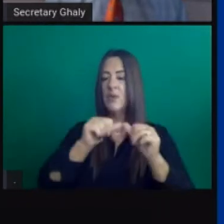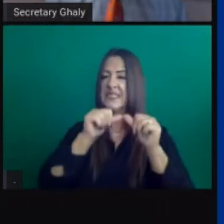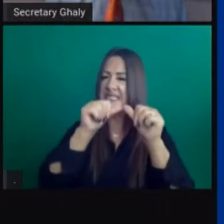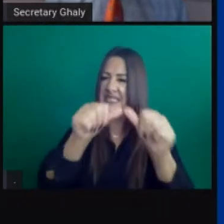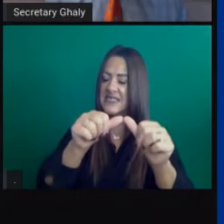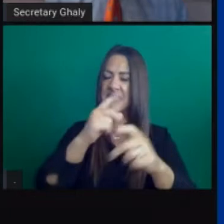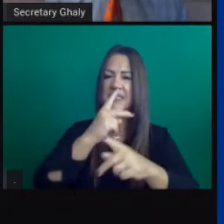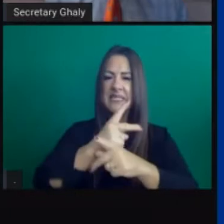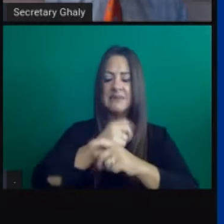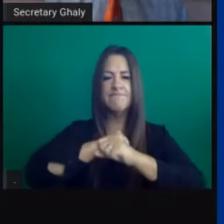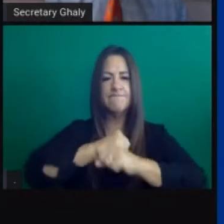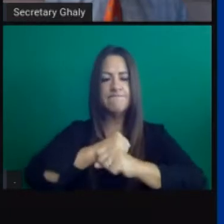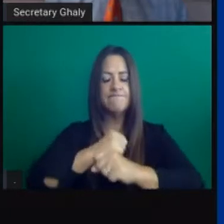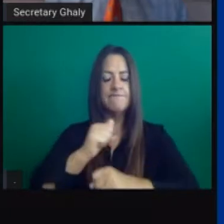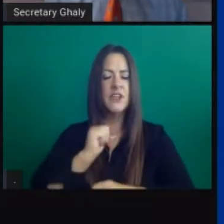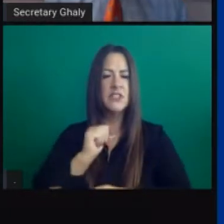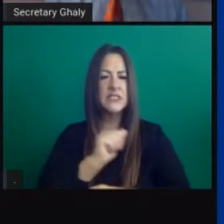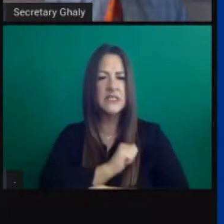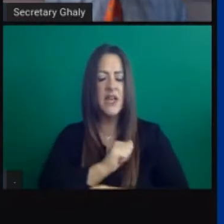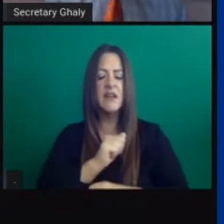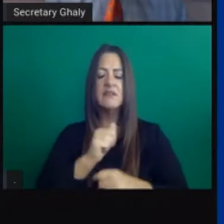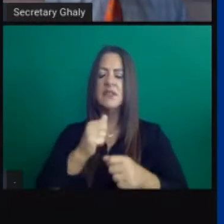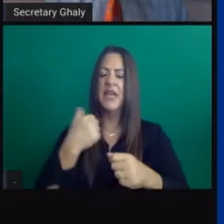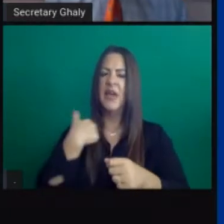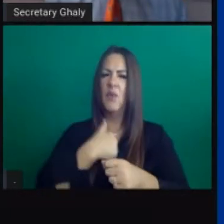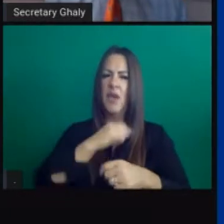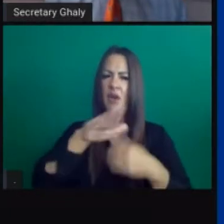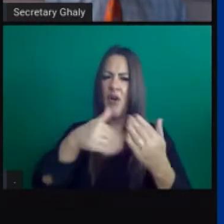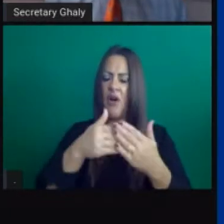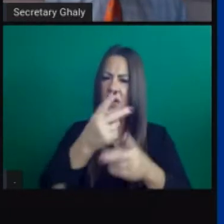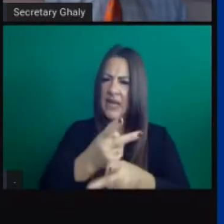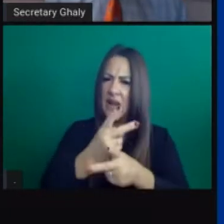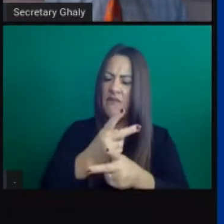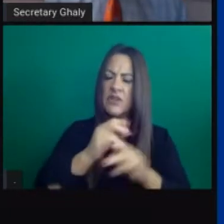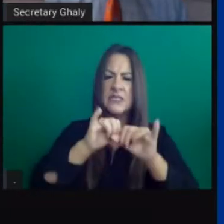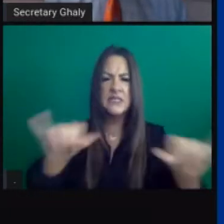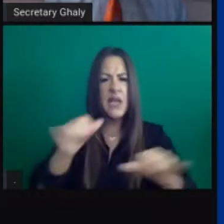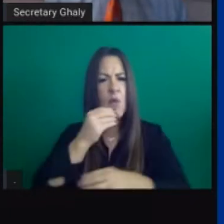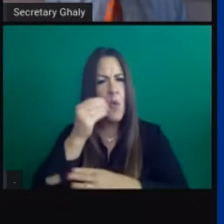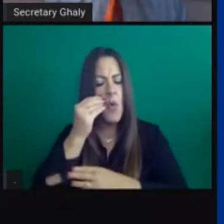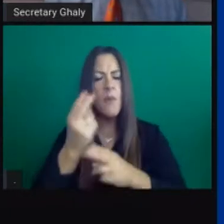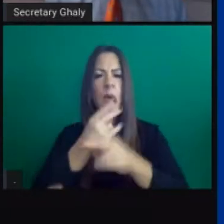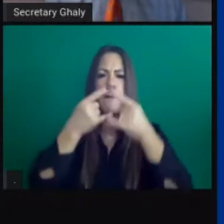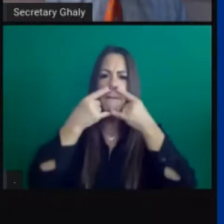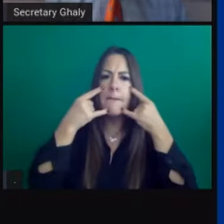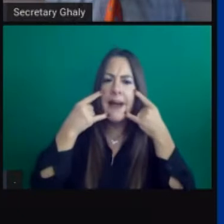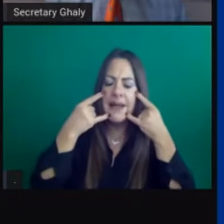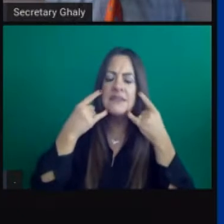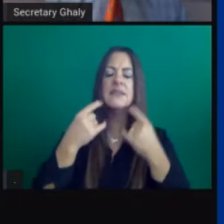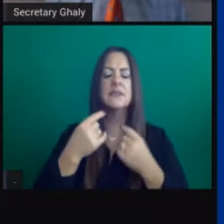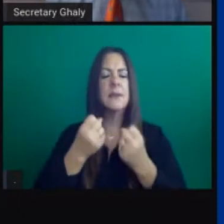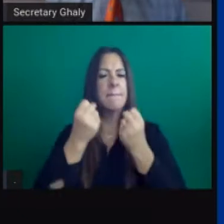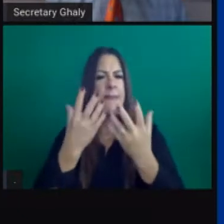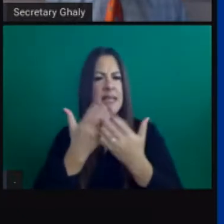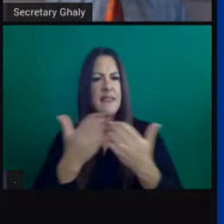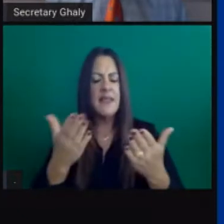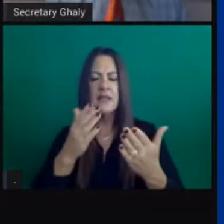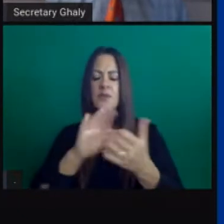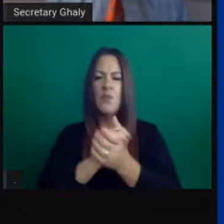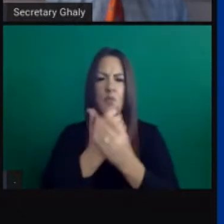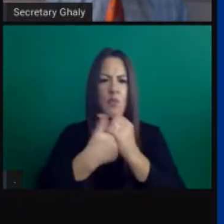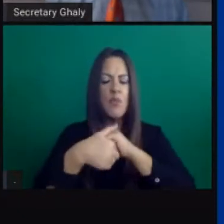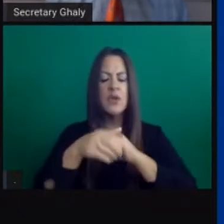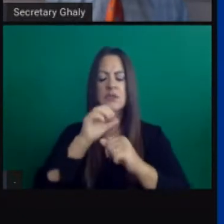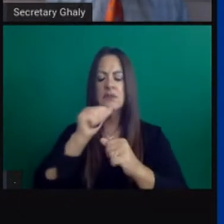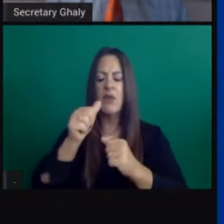our guard up, that we do all of the things like wear your mask, stay home when you can, many of the things that we've shared